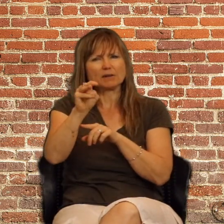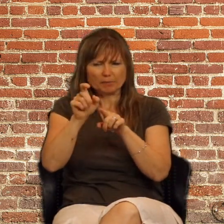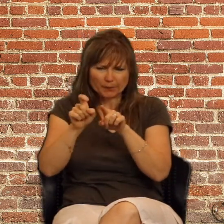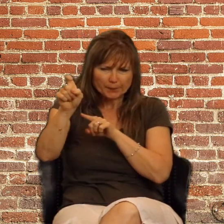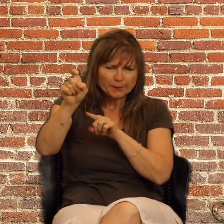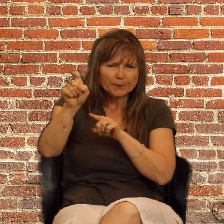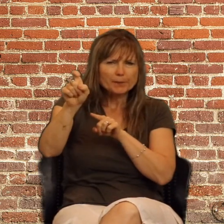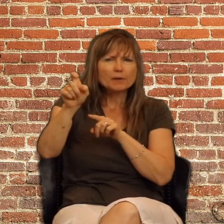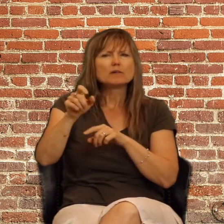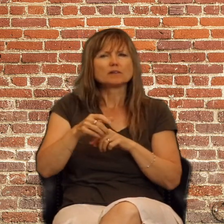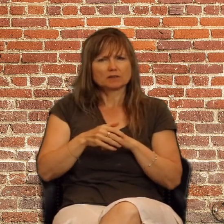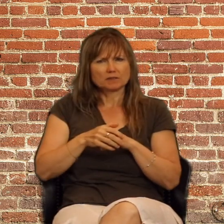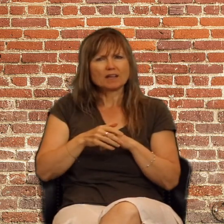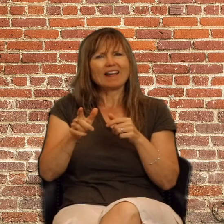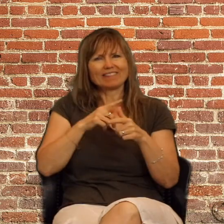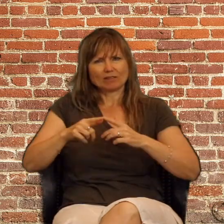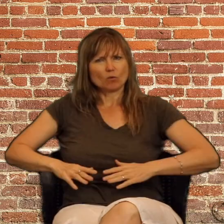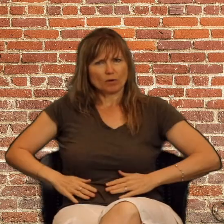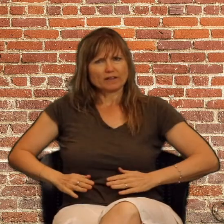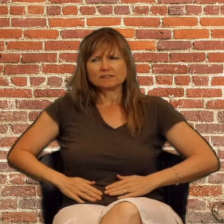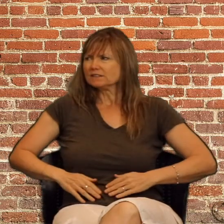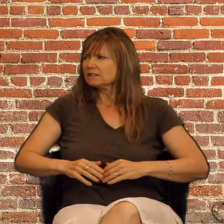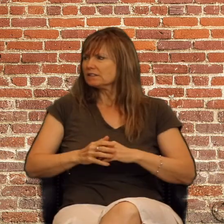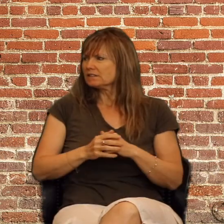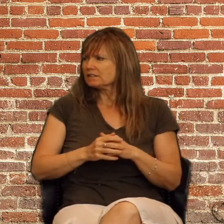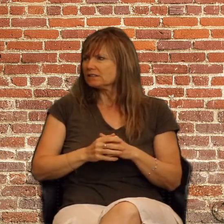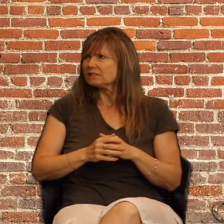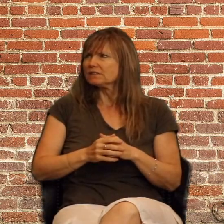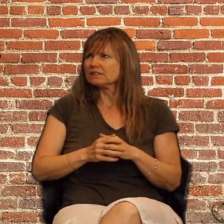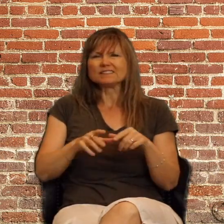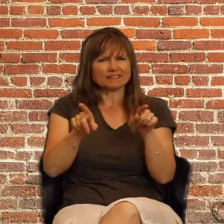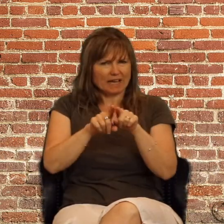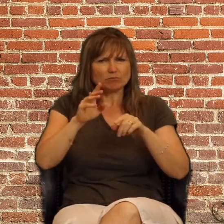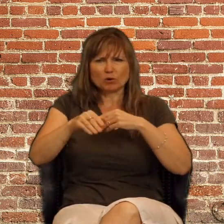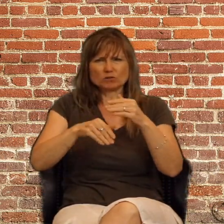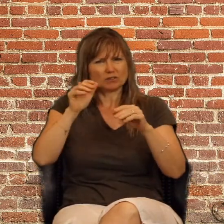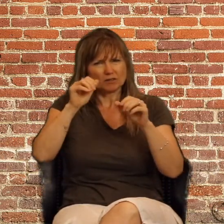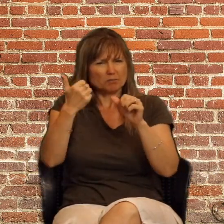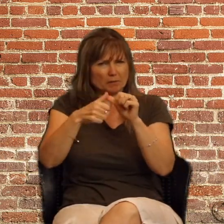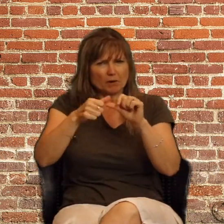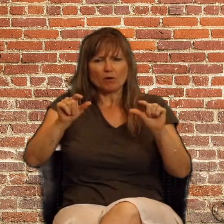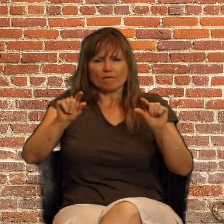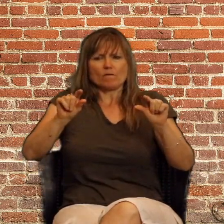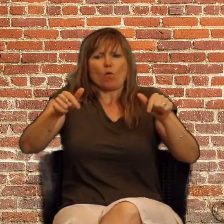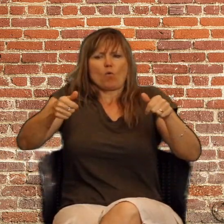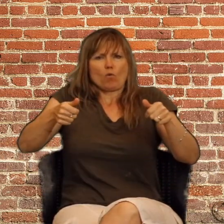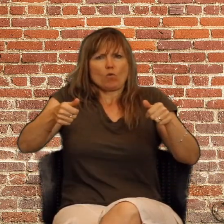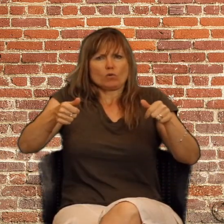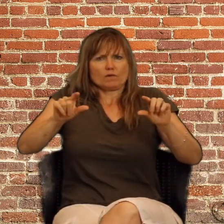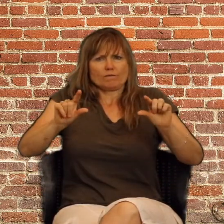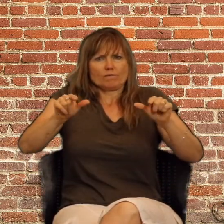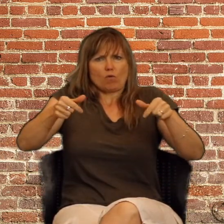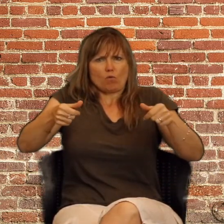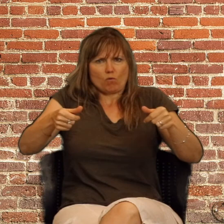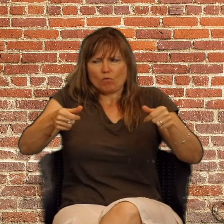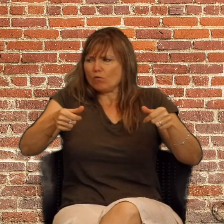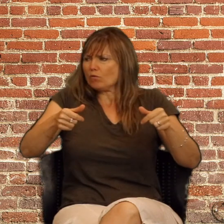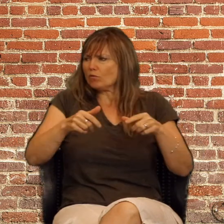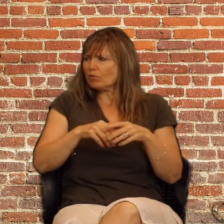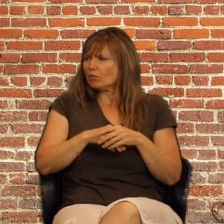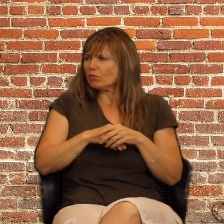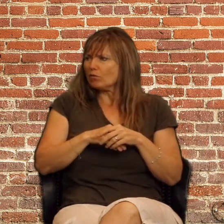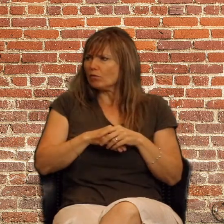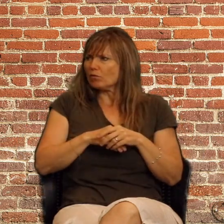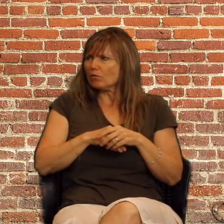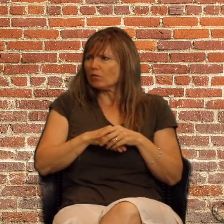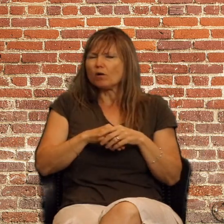to do our waistline the same way, where we fold it over. Only thing,